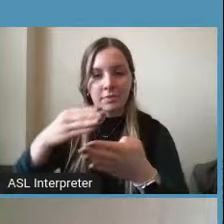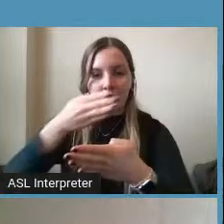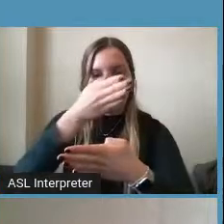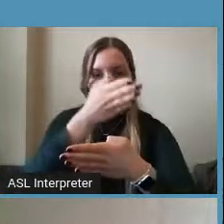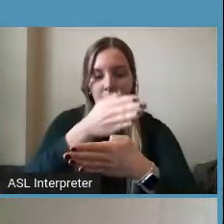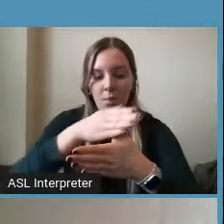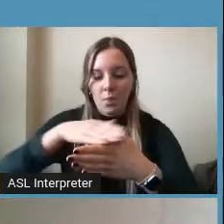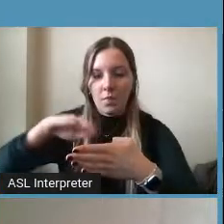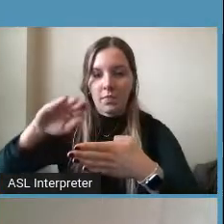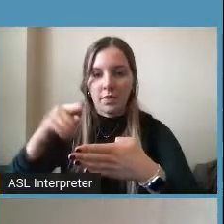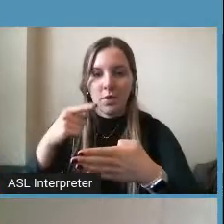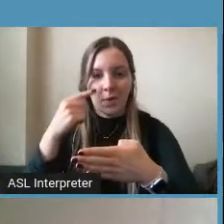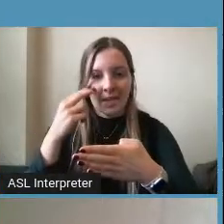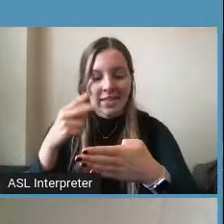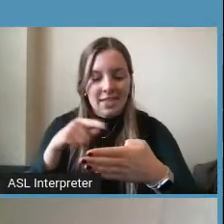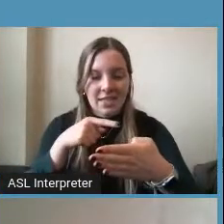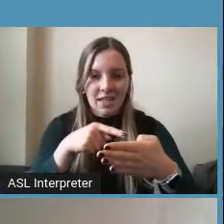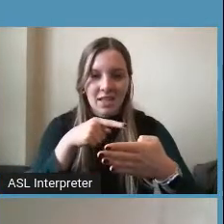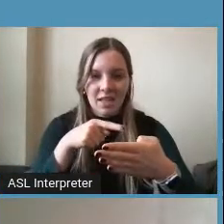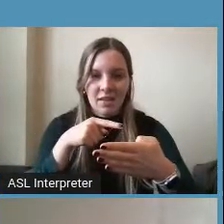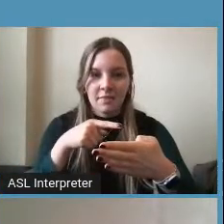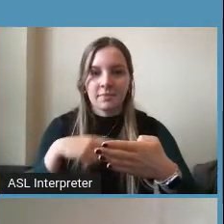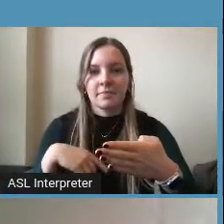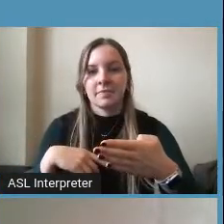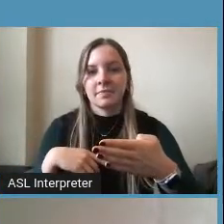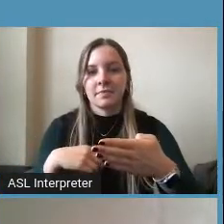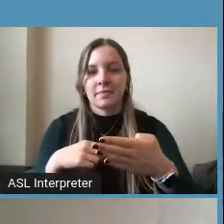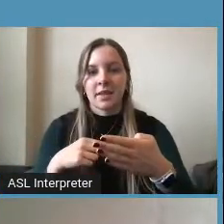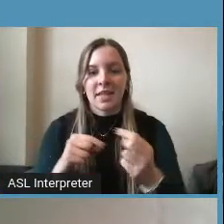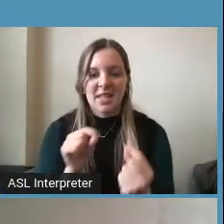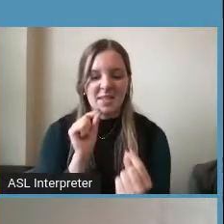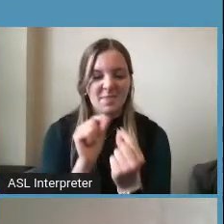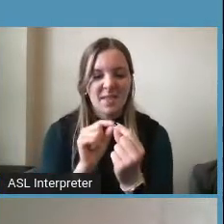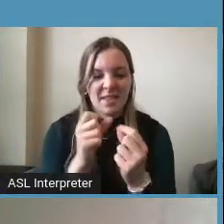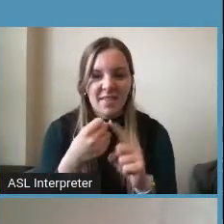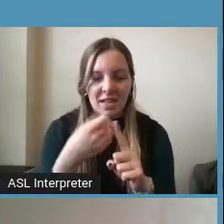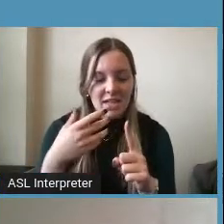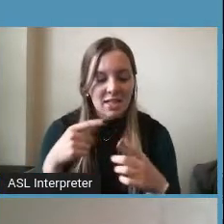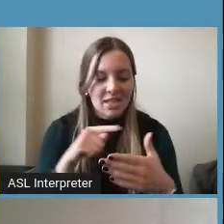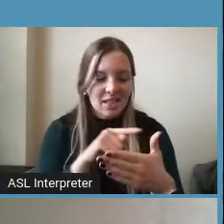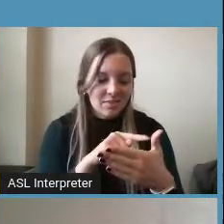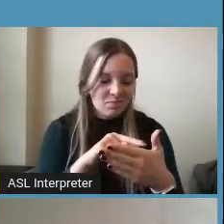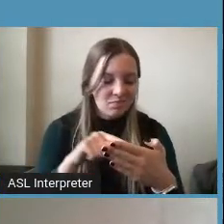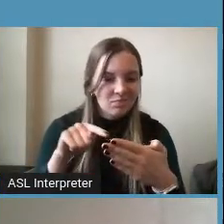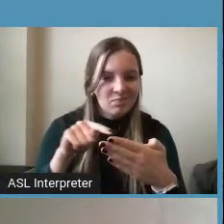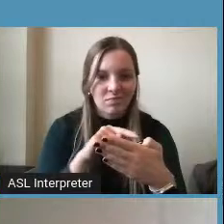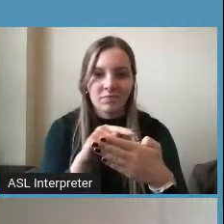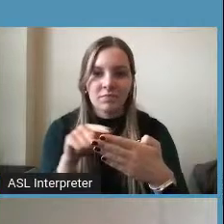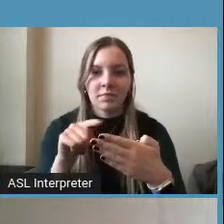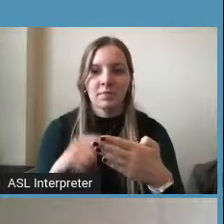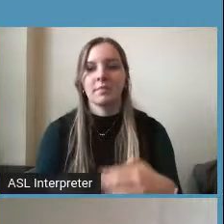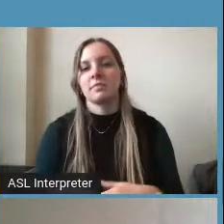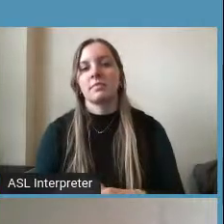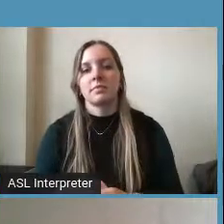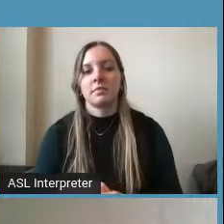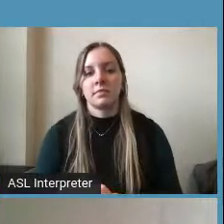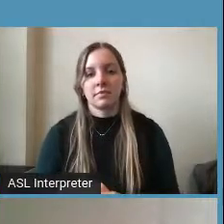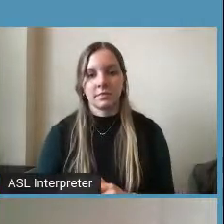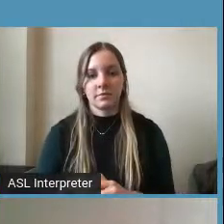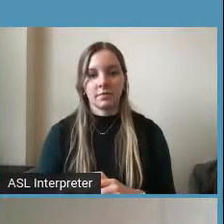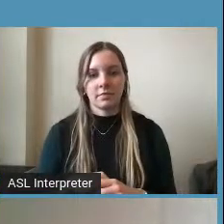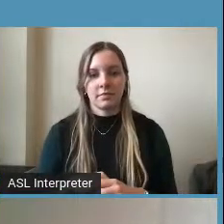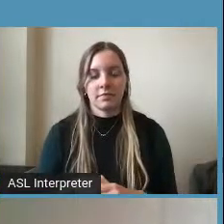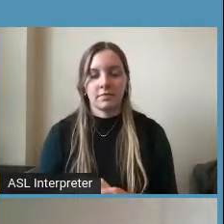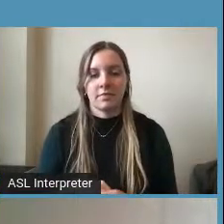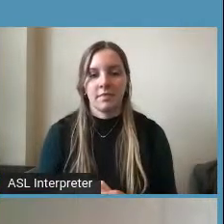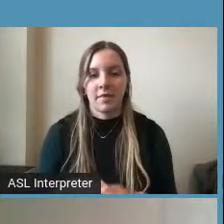enhancement, you can see that all of the details of that surface, all the touches and retouches there can be viewed, which can